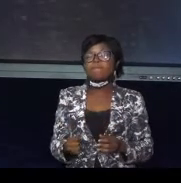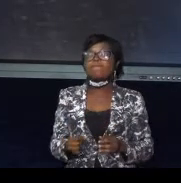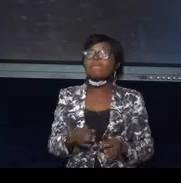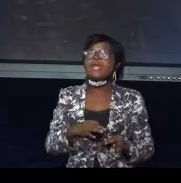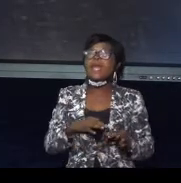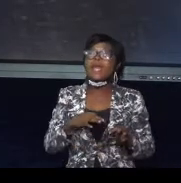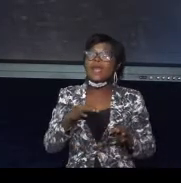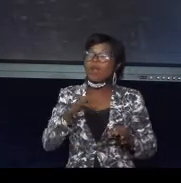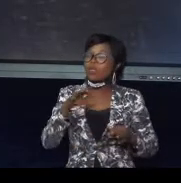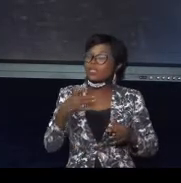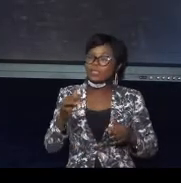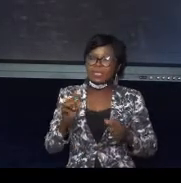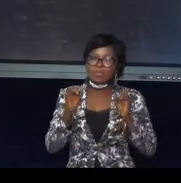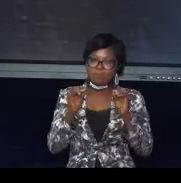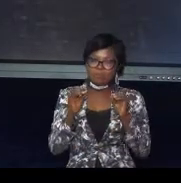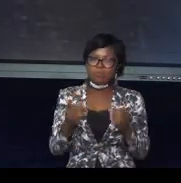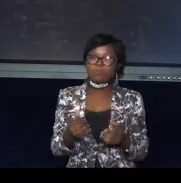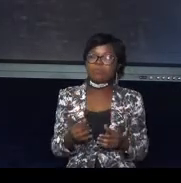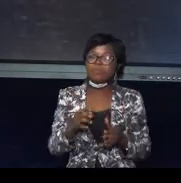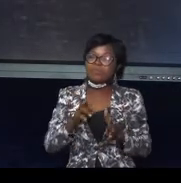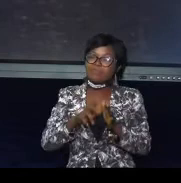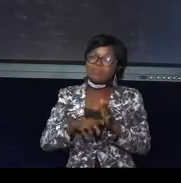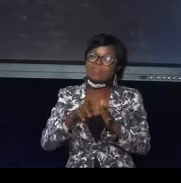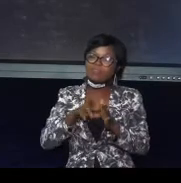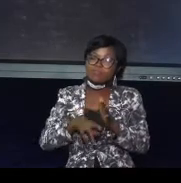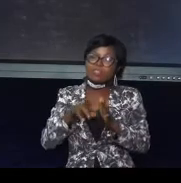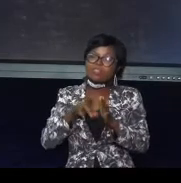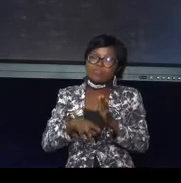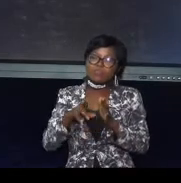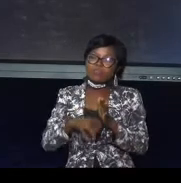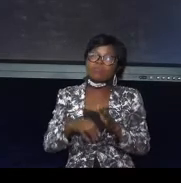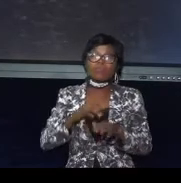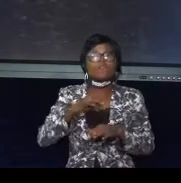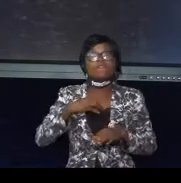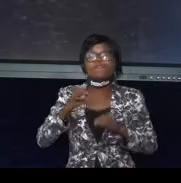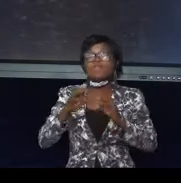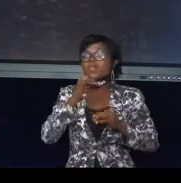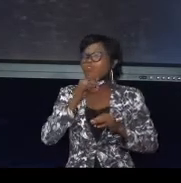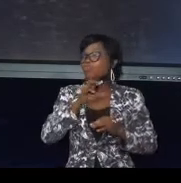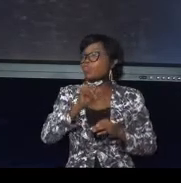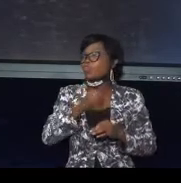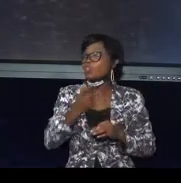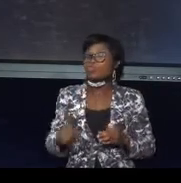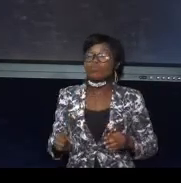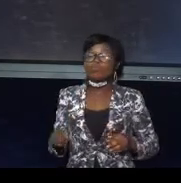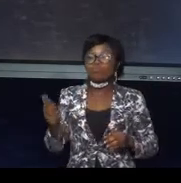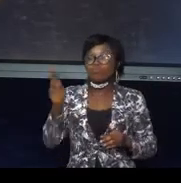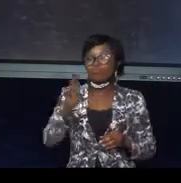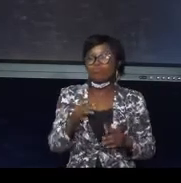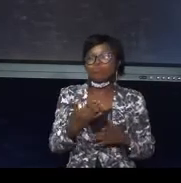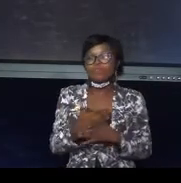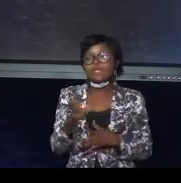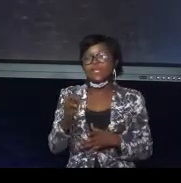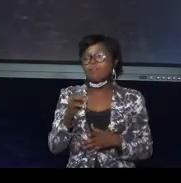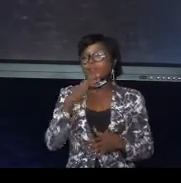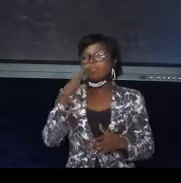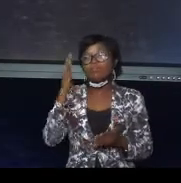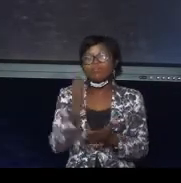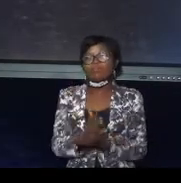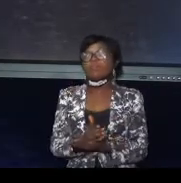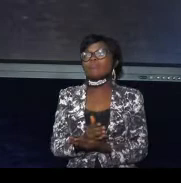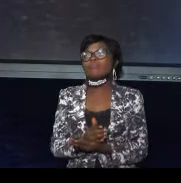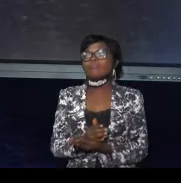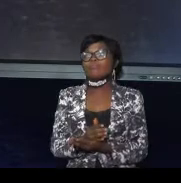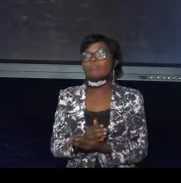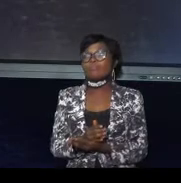numbers, reduce them with small common factors until you can no longer go further. You say you have gotten to the lowest